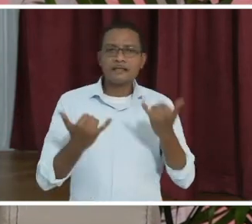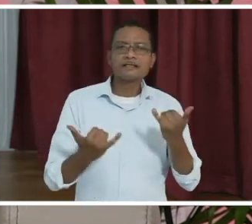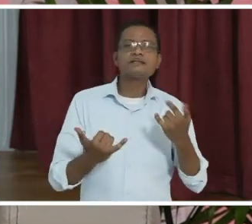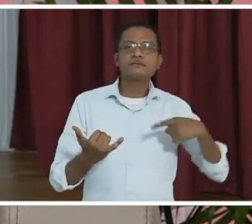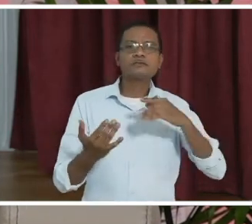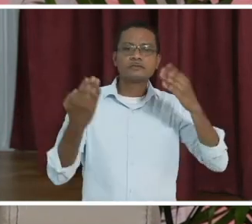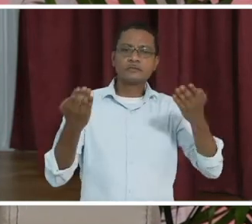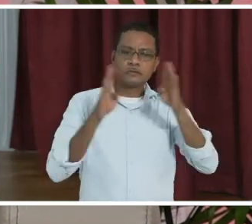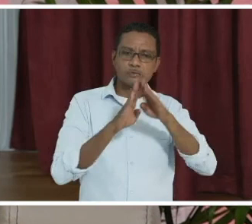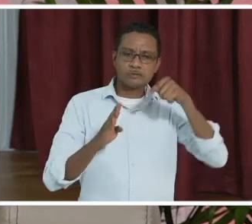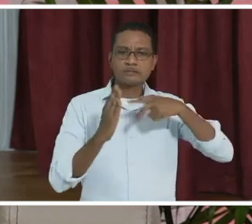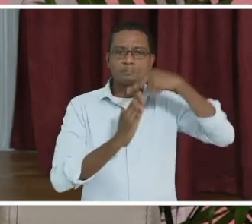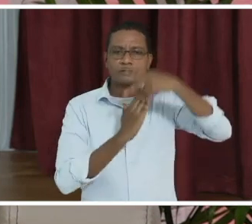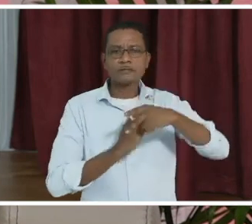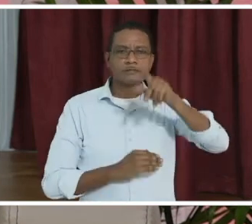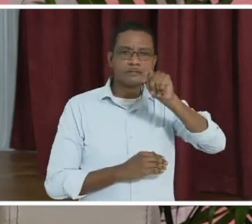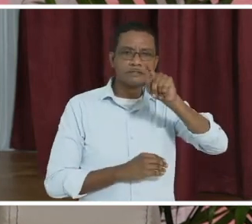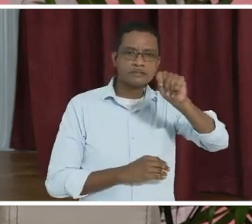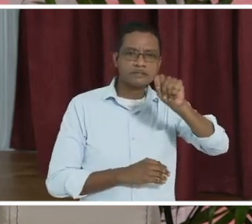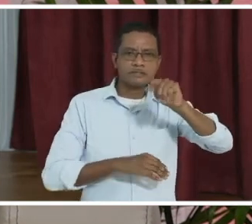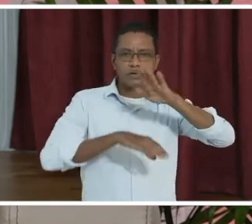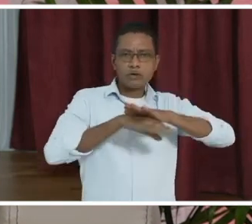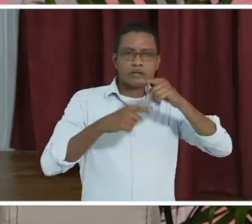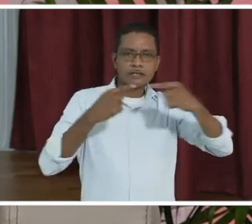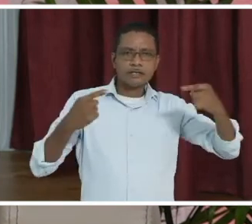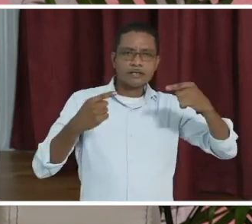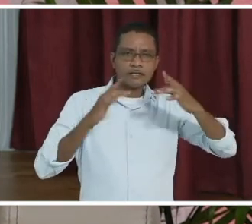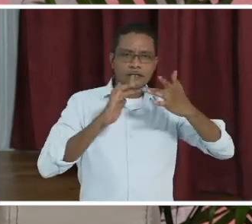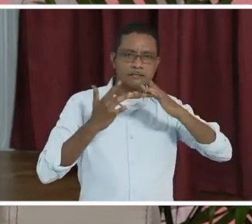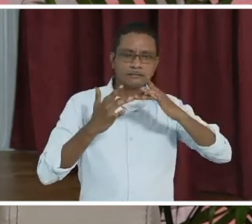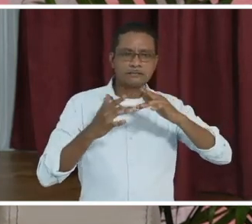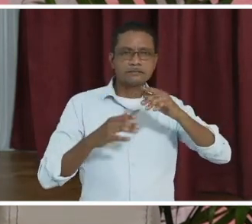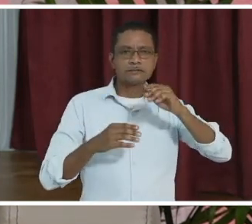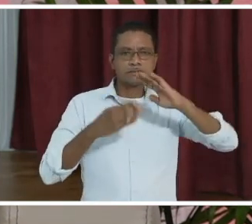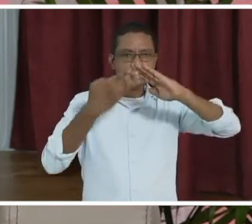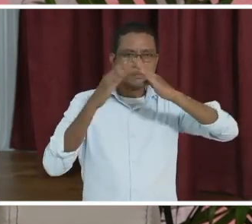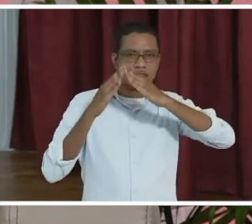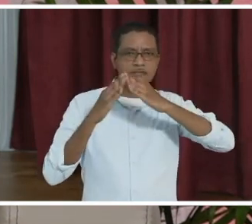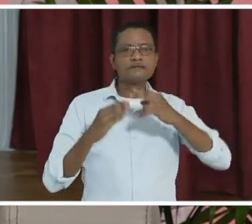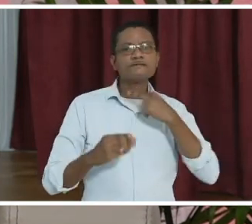of TT Online Community Voices, where we equip you with the information you need to make